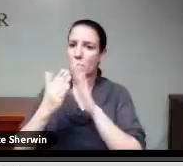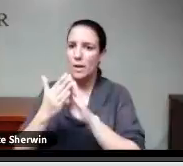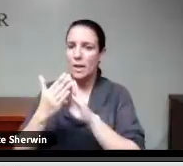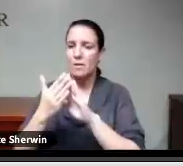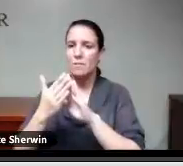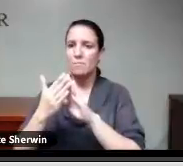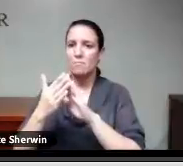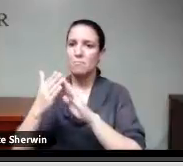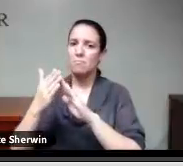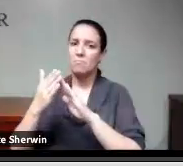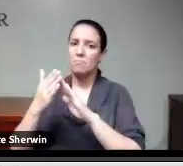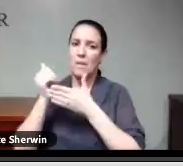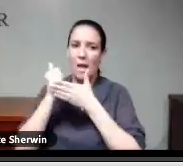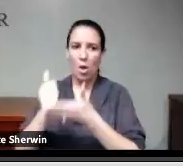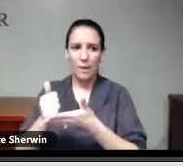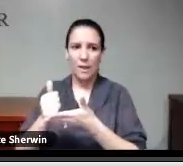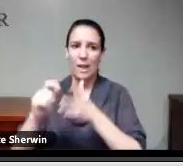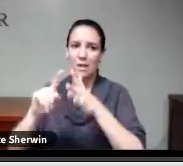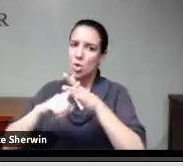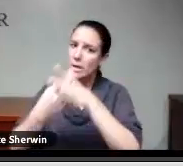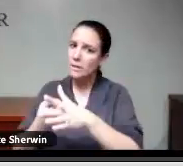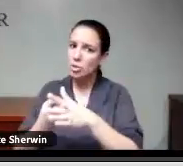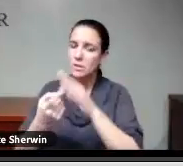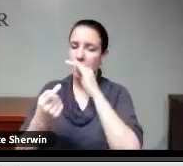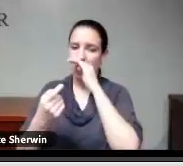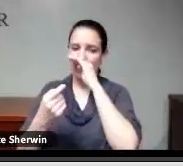and evaluation and initiatives and